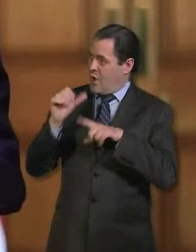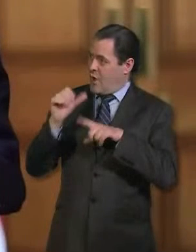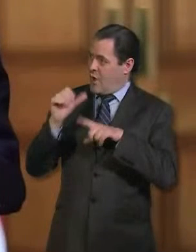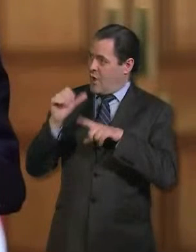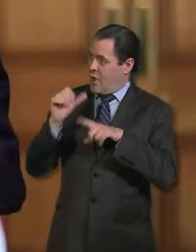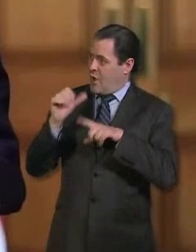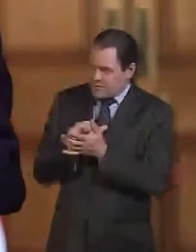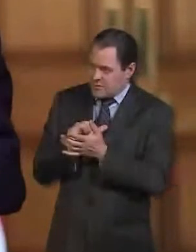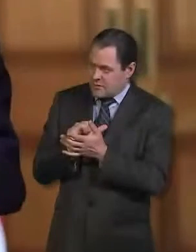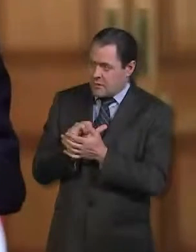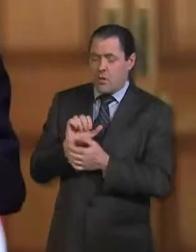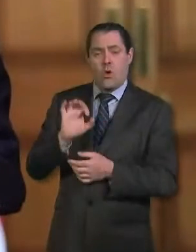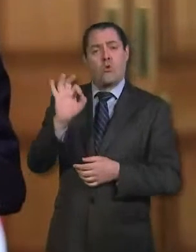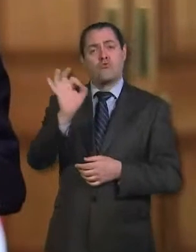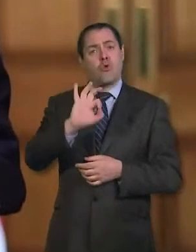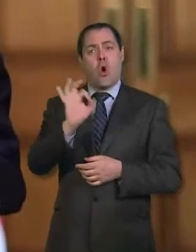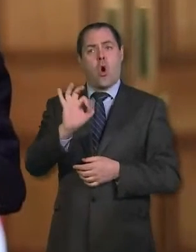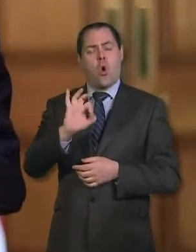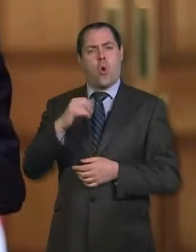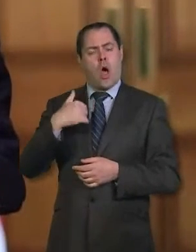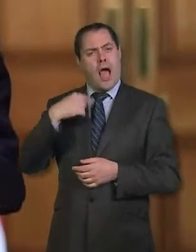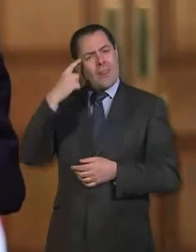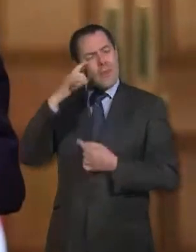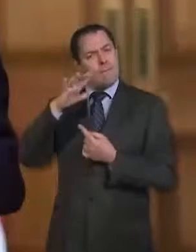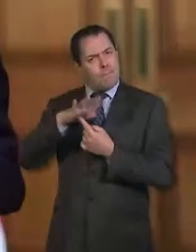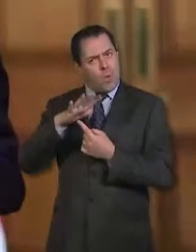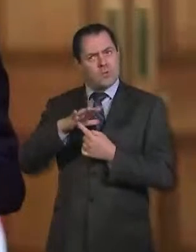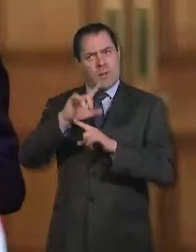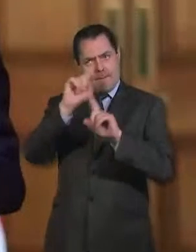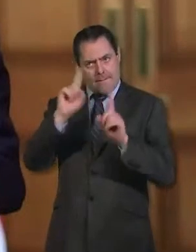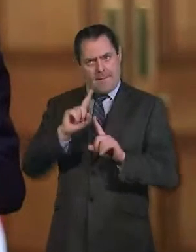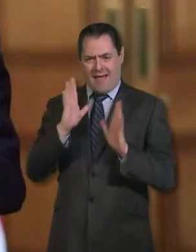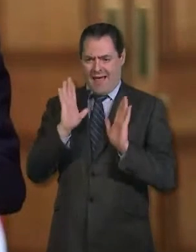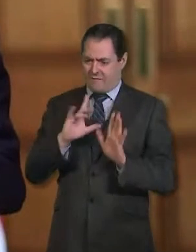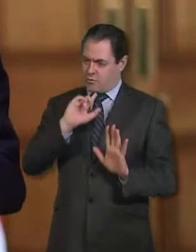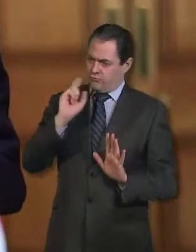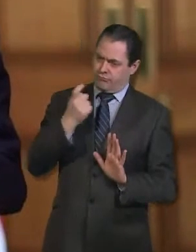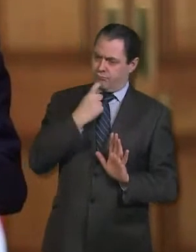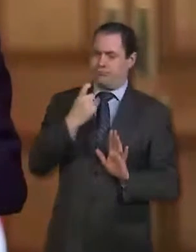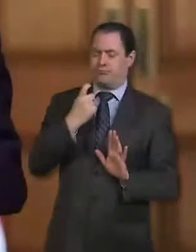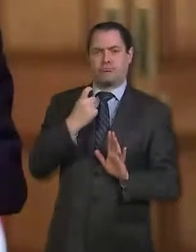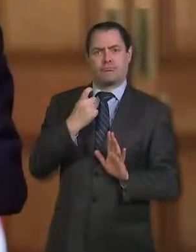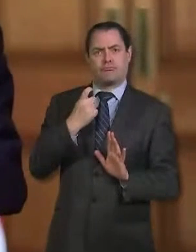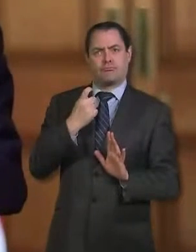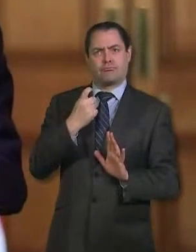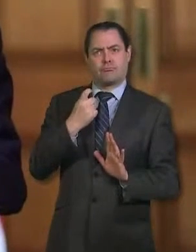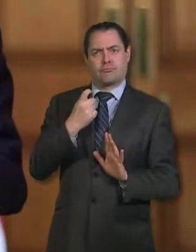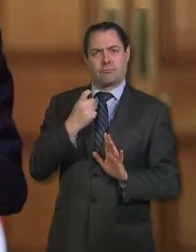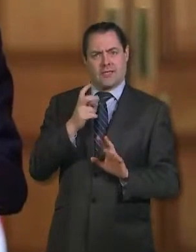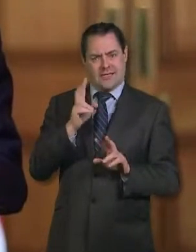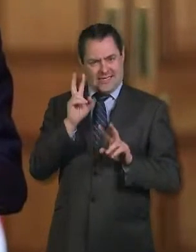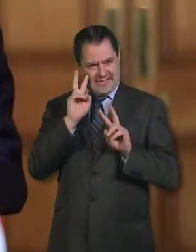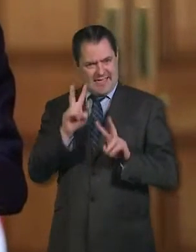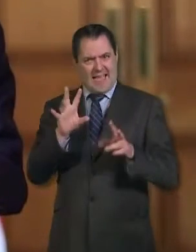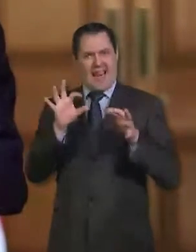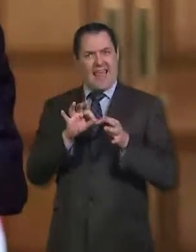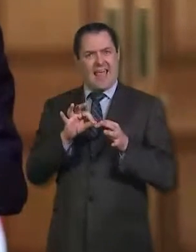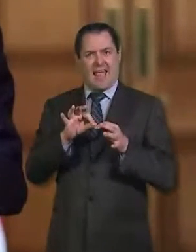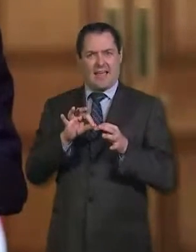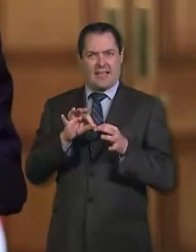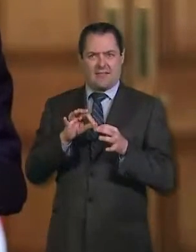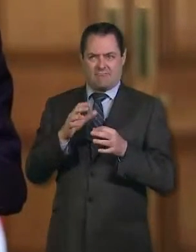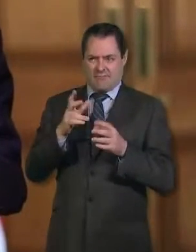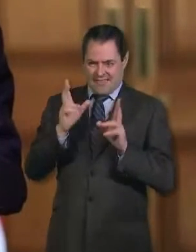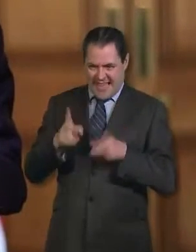incredibly important that people keep their resolve. As we can see from the falling number of deaths, the falling number of